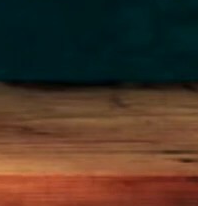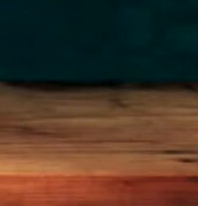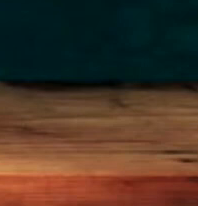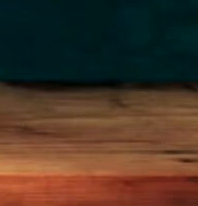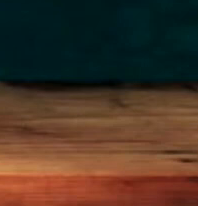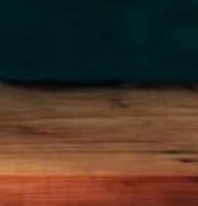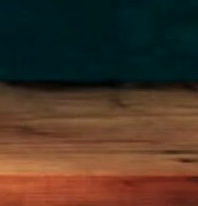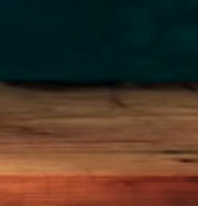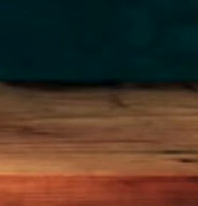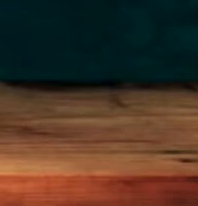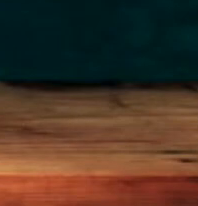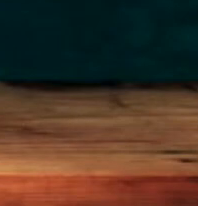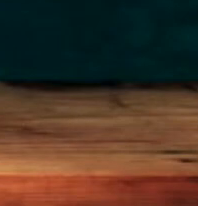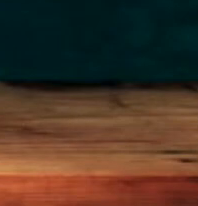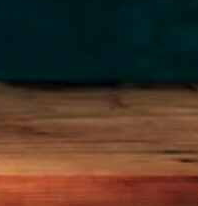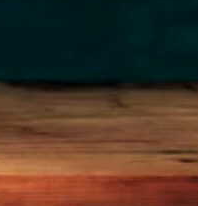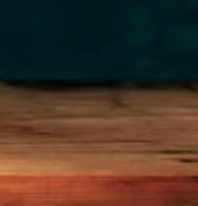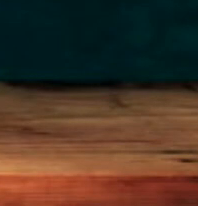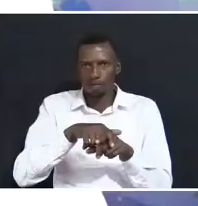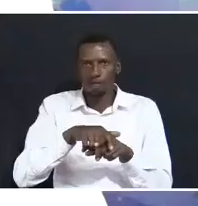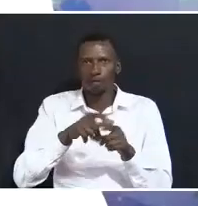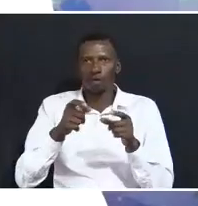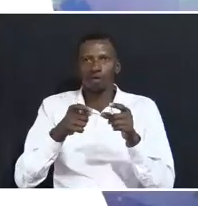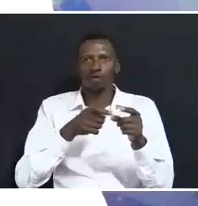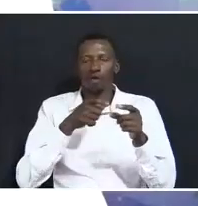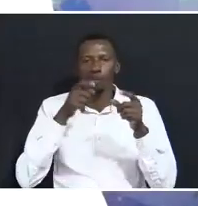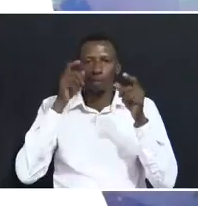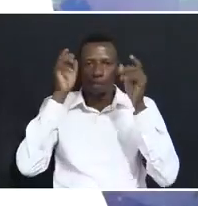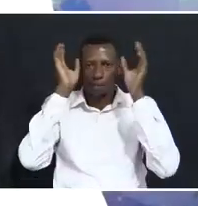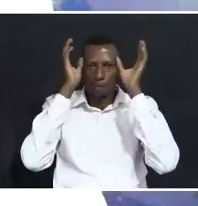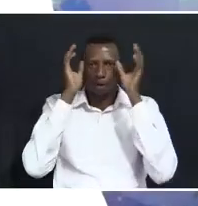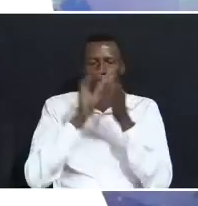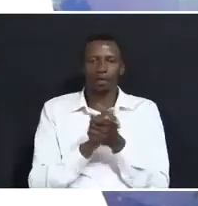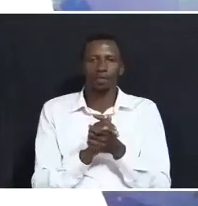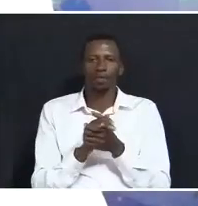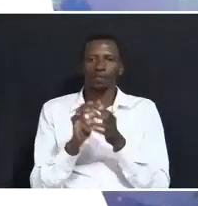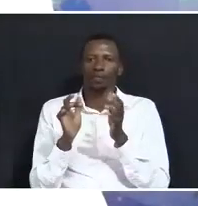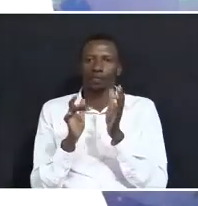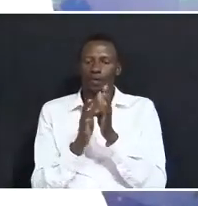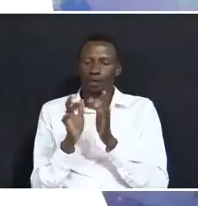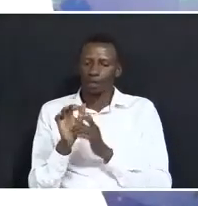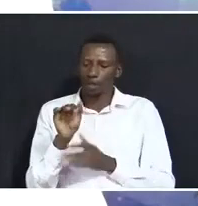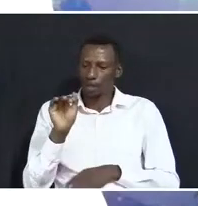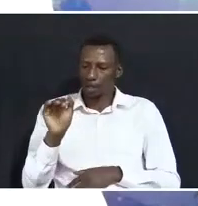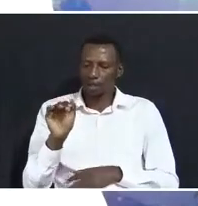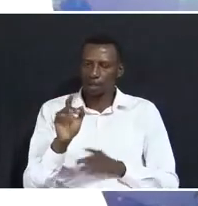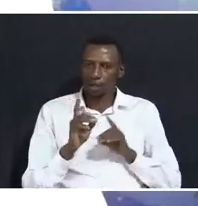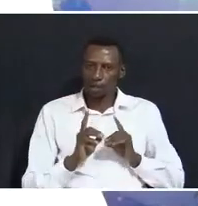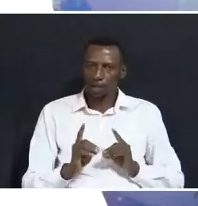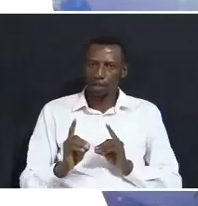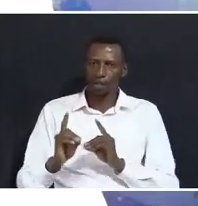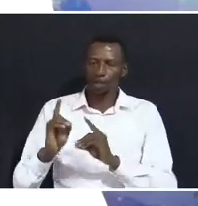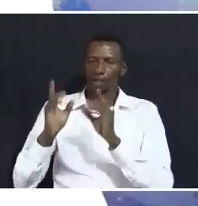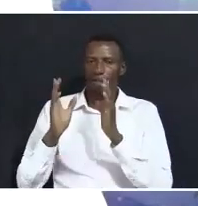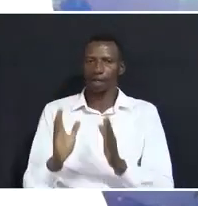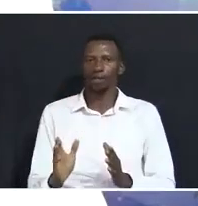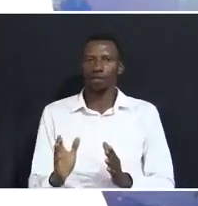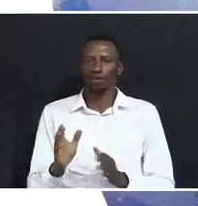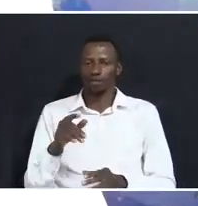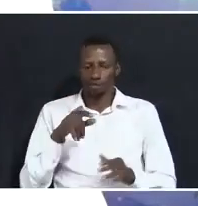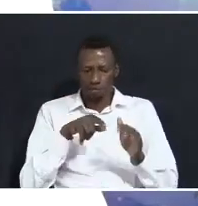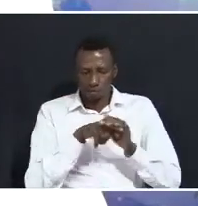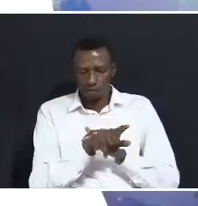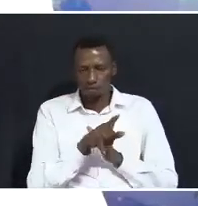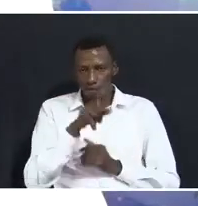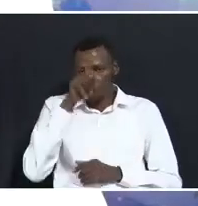foal of a donkey. Jesus is asking the disciples, get into the